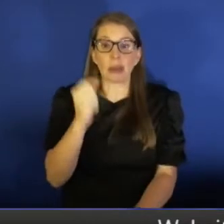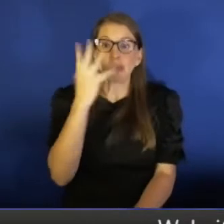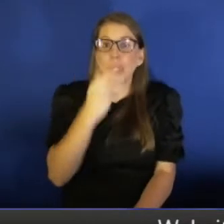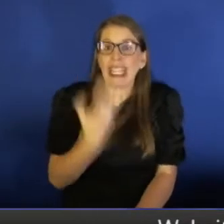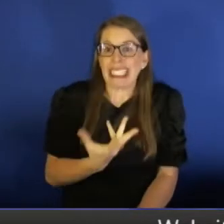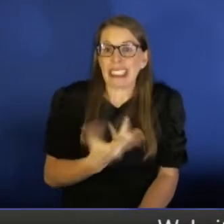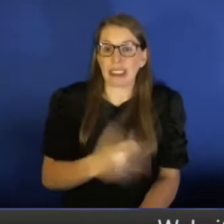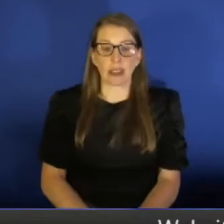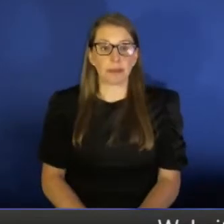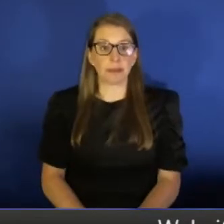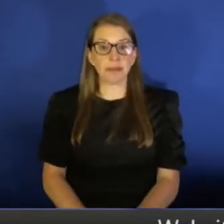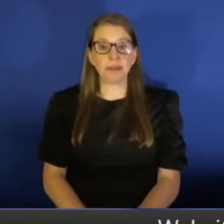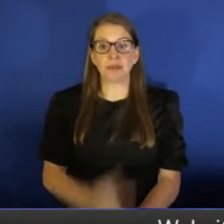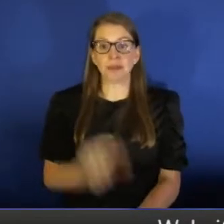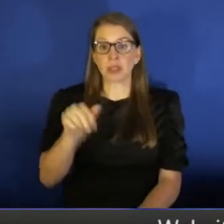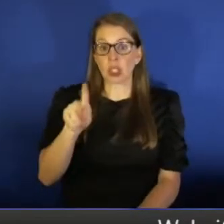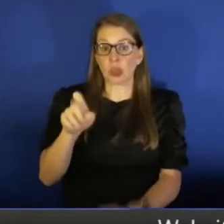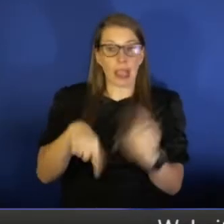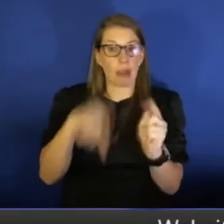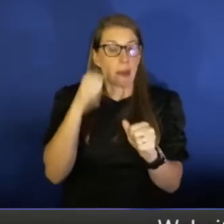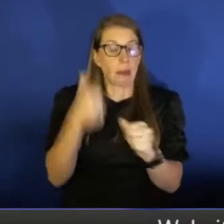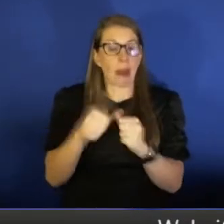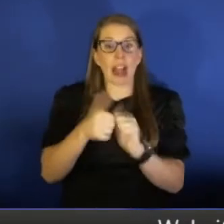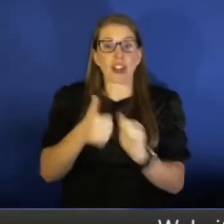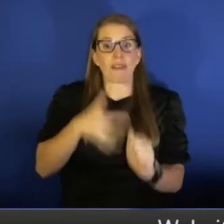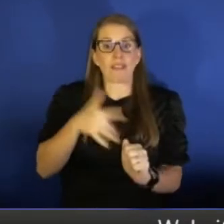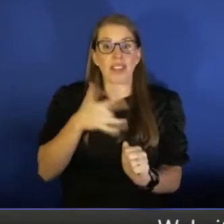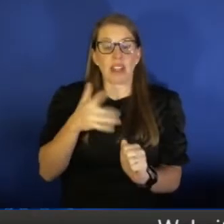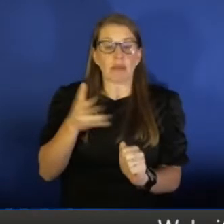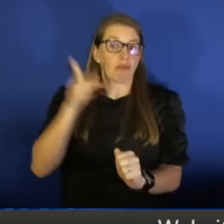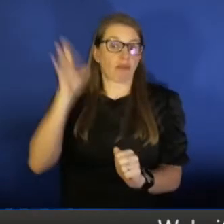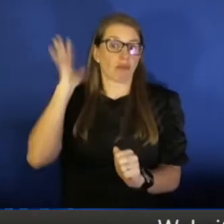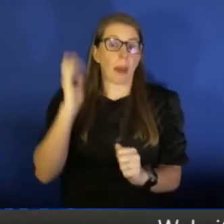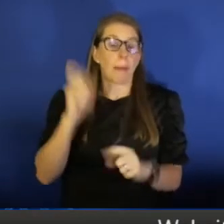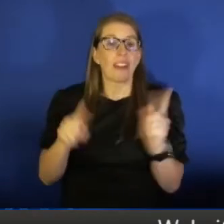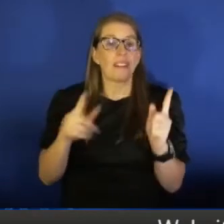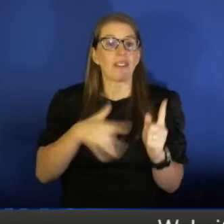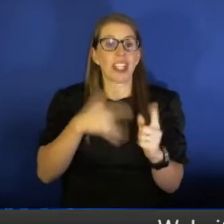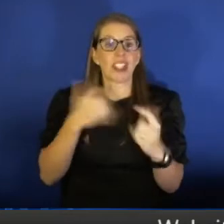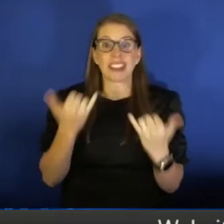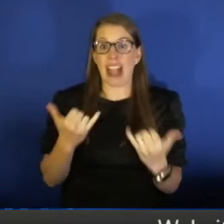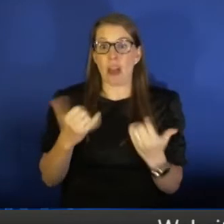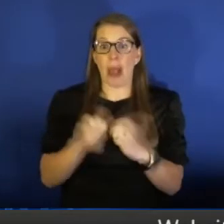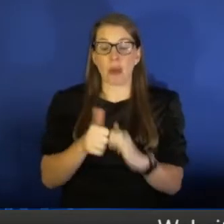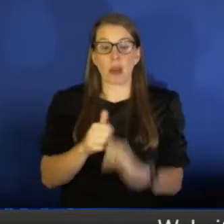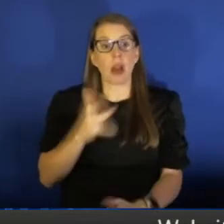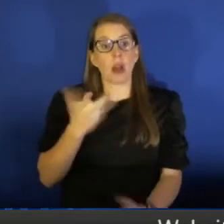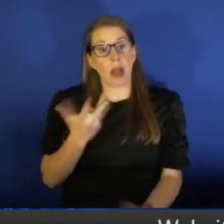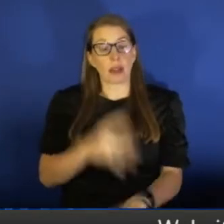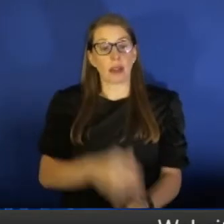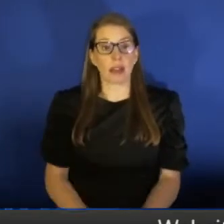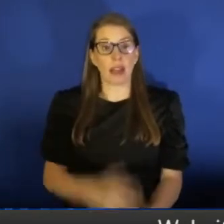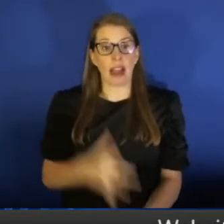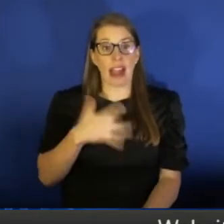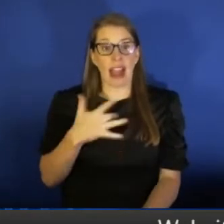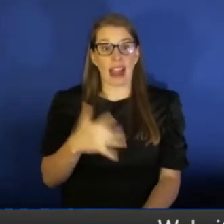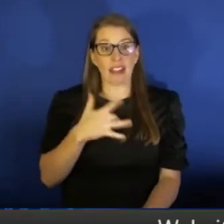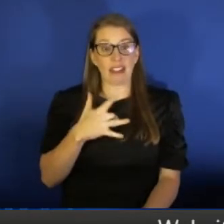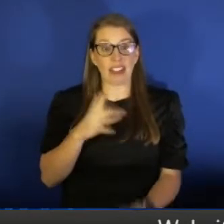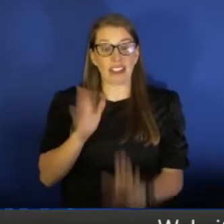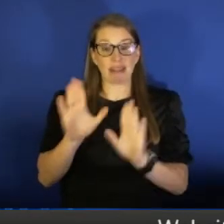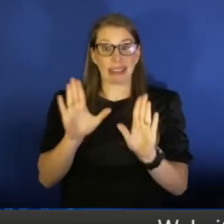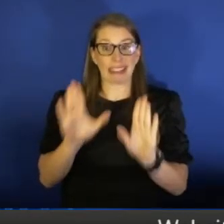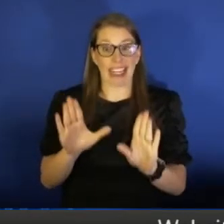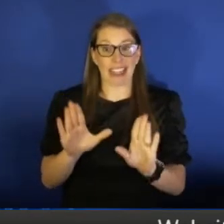how you felt all those many years ago, but how do you feel now? Oh my gosh. Well, I feel spectacular in the